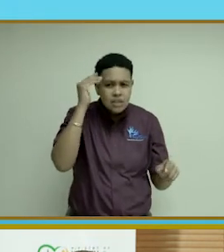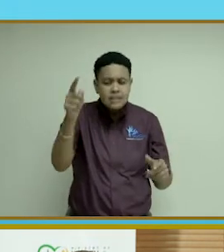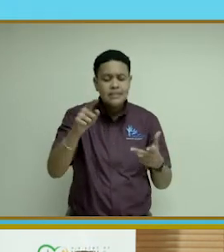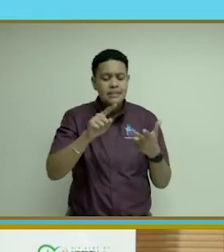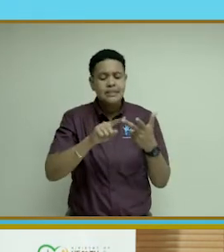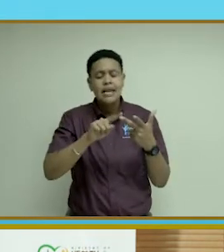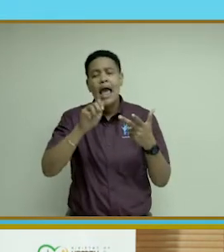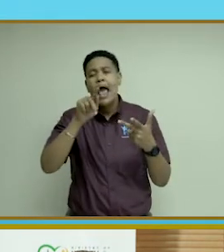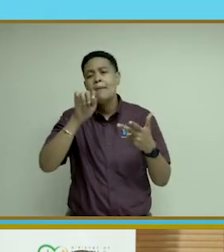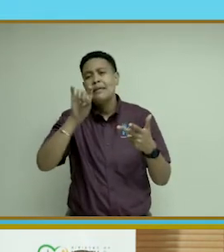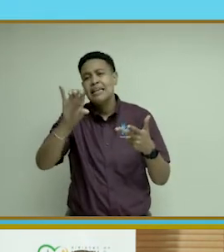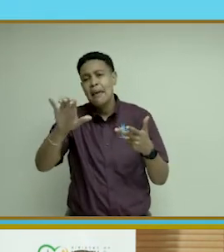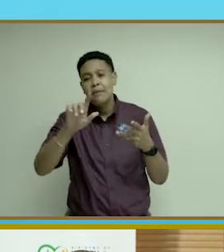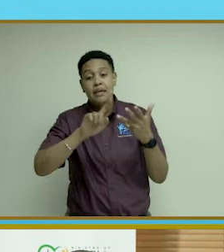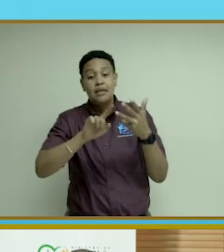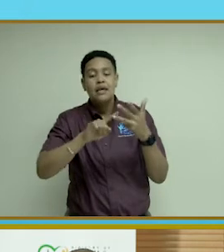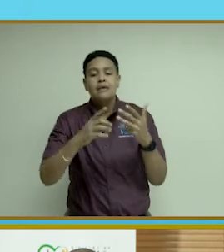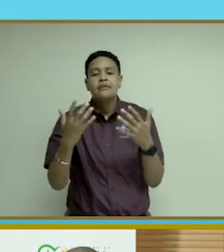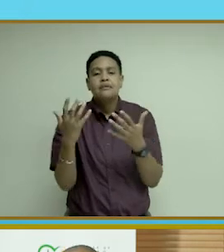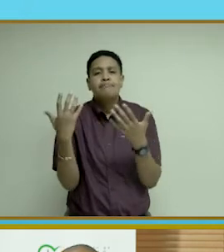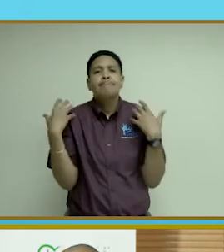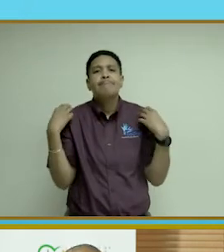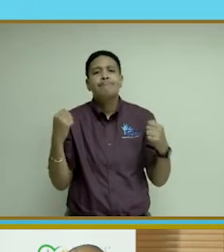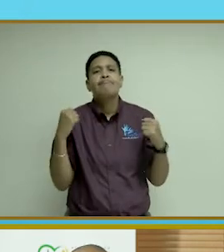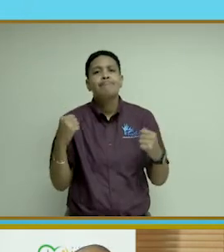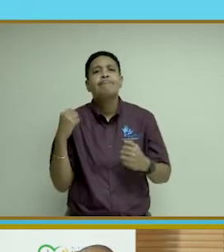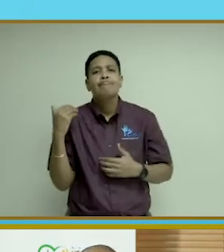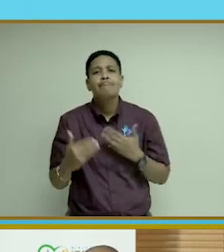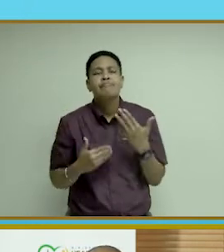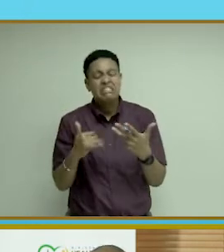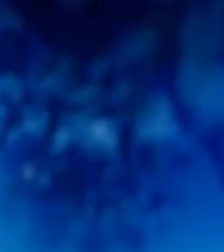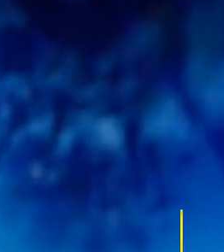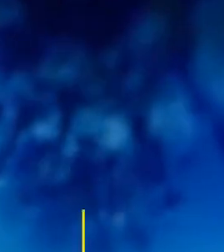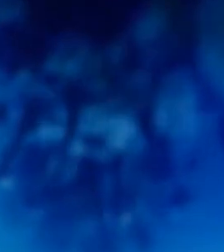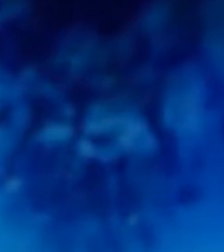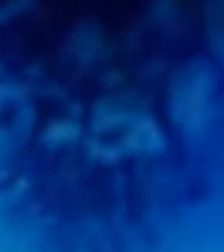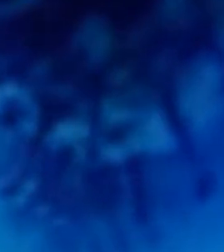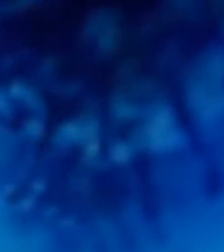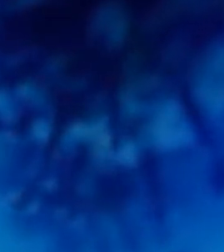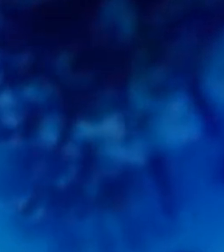and of course the recovery phase. But we are still in the epidemic phase.